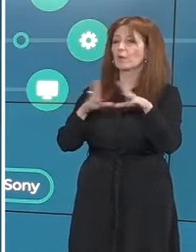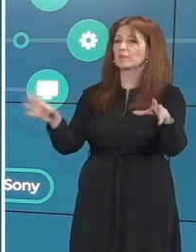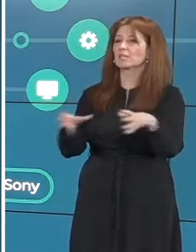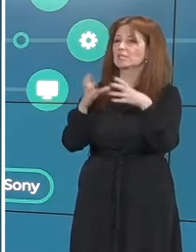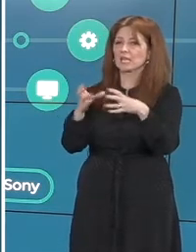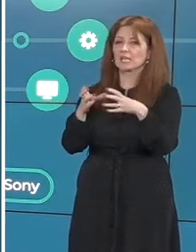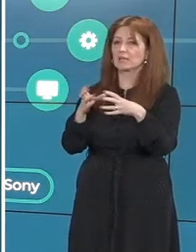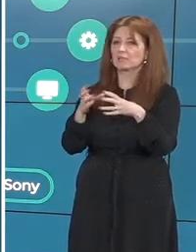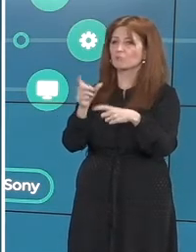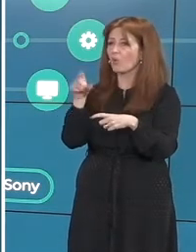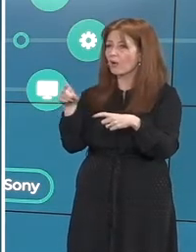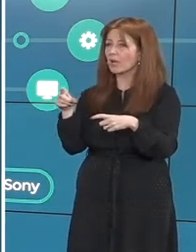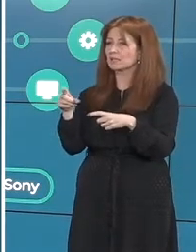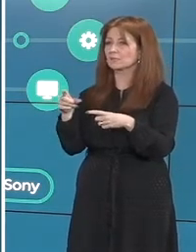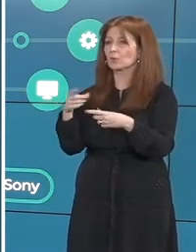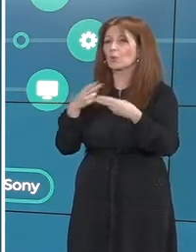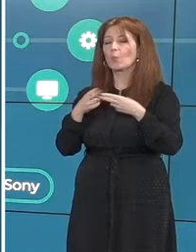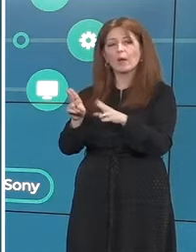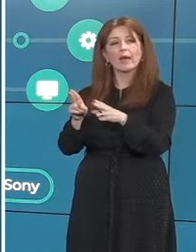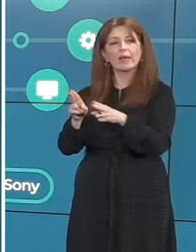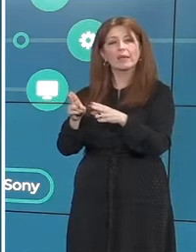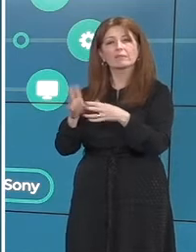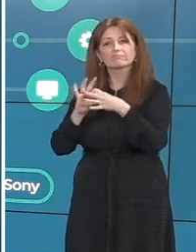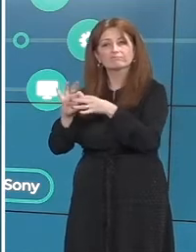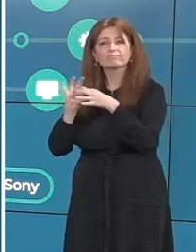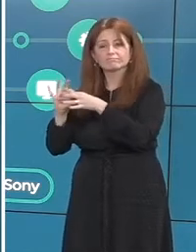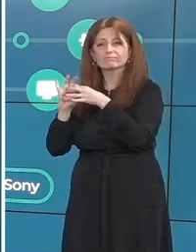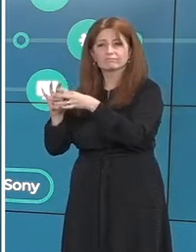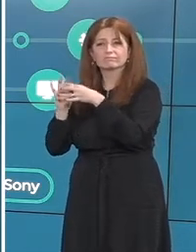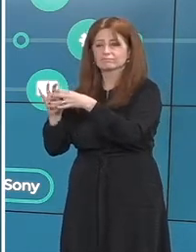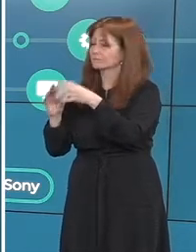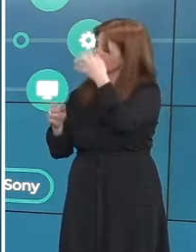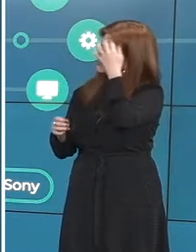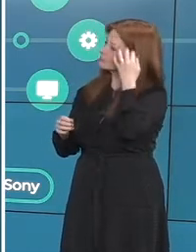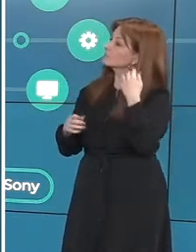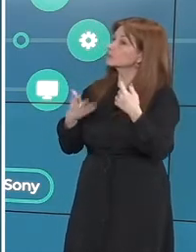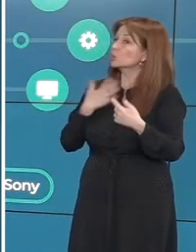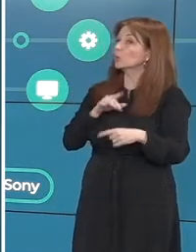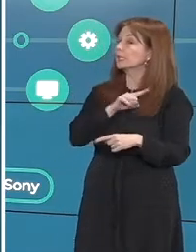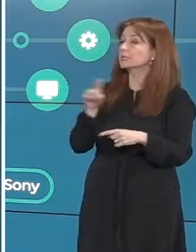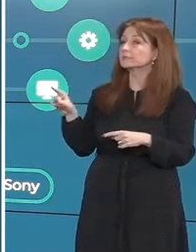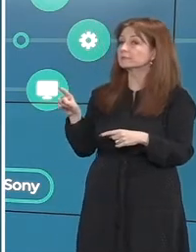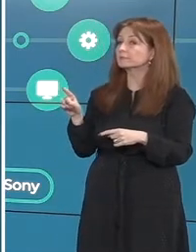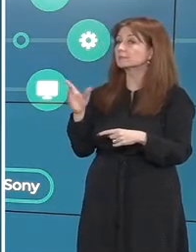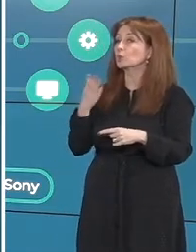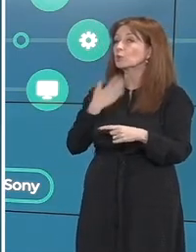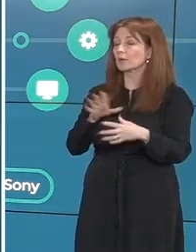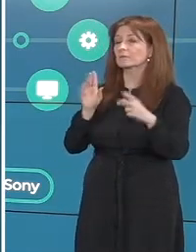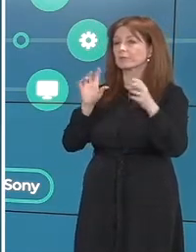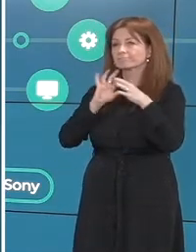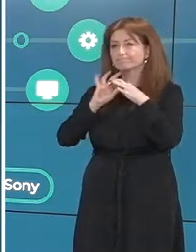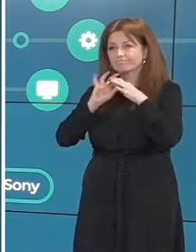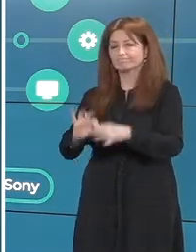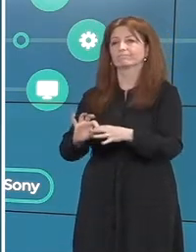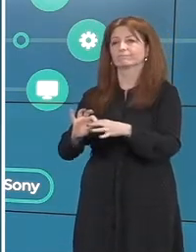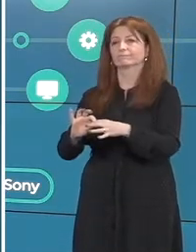way of communicating with your base to do so. And you know, you have to make a commitment to that. There, for us, and